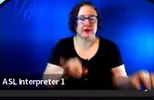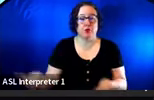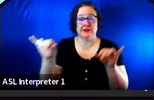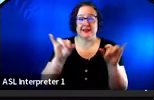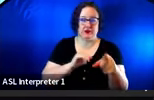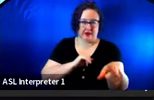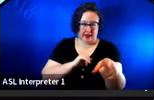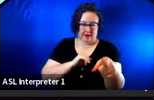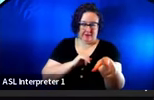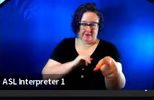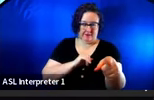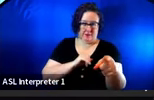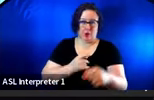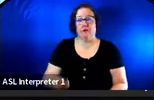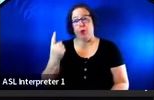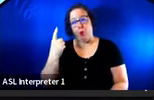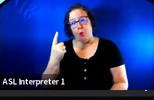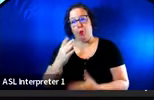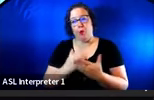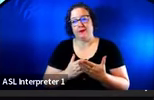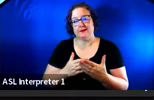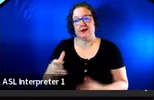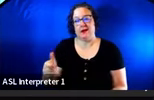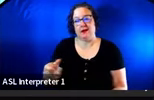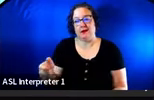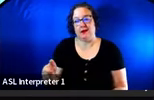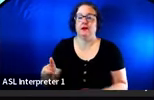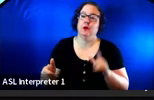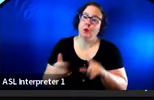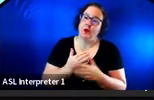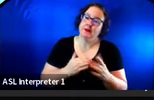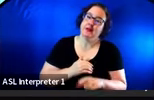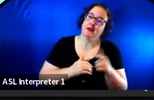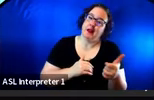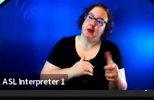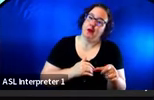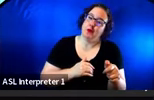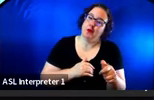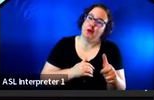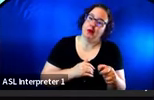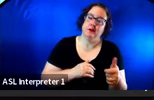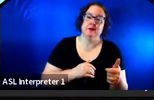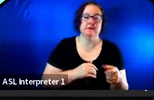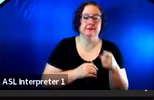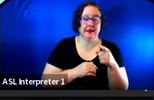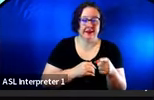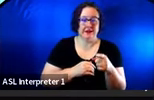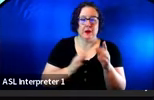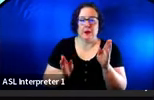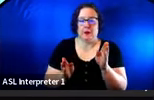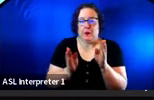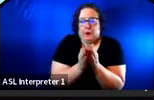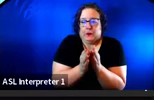kind of like this, where you have one side of the Joy-Con here, on the other side, you have another Joy-Con. This one brings it a little bit